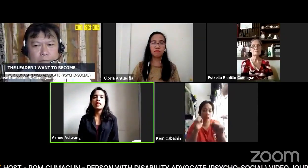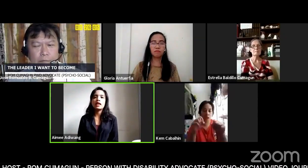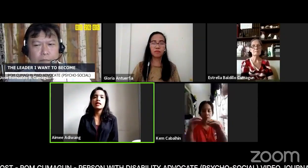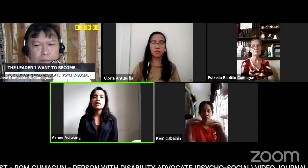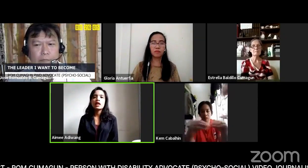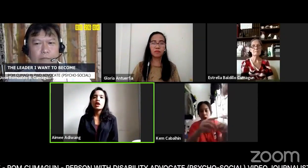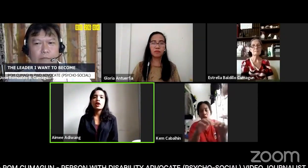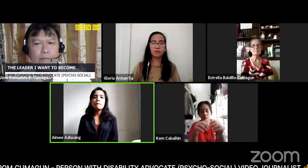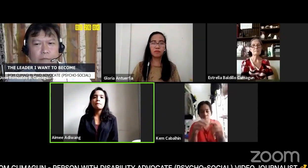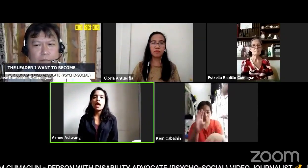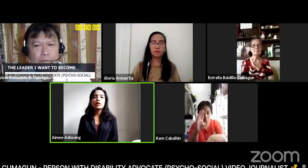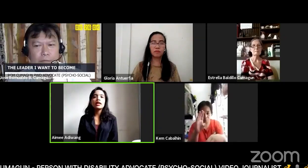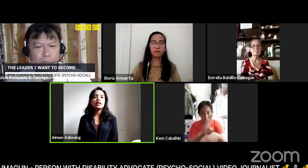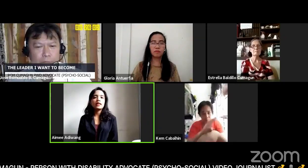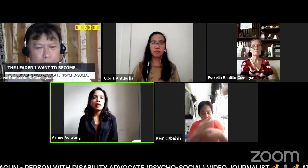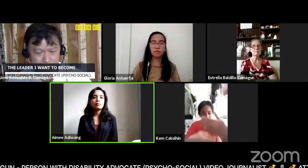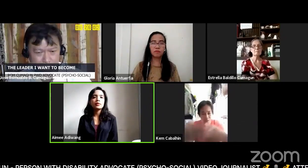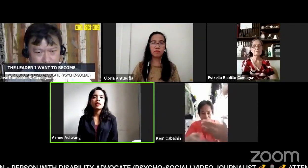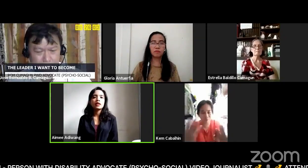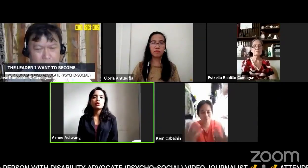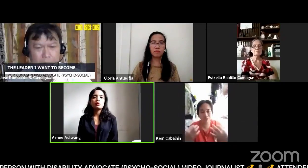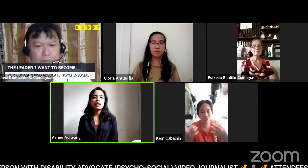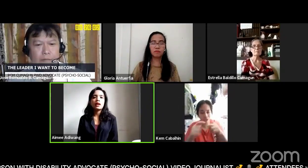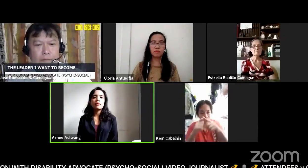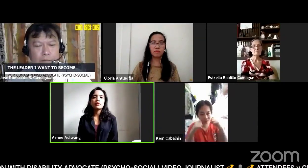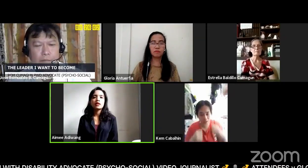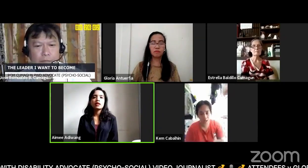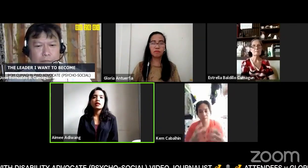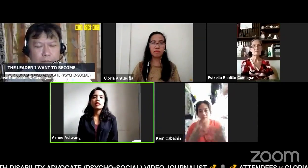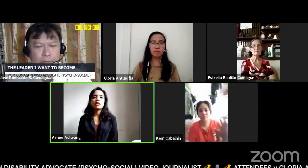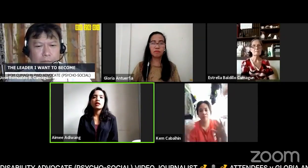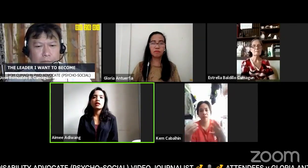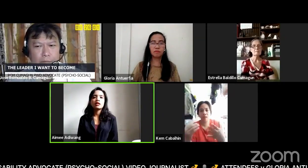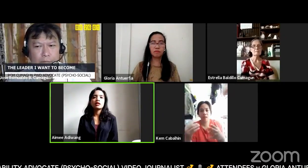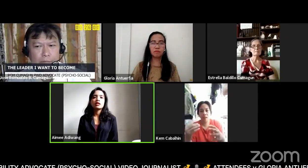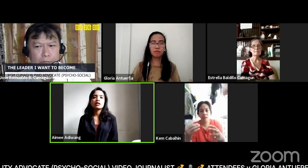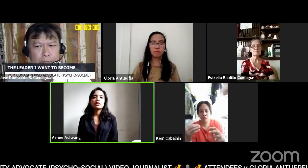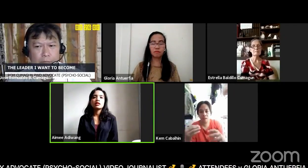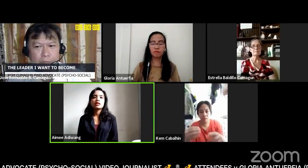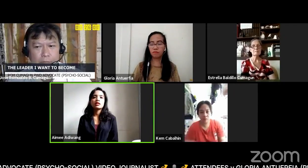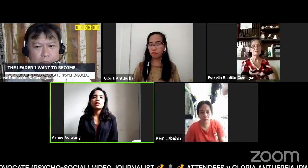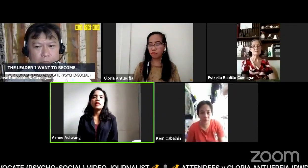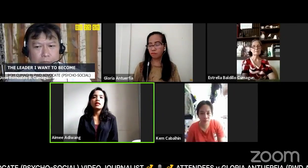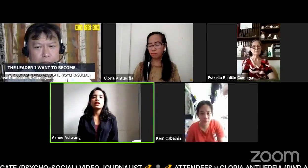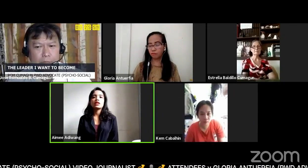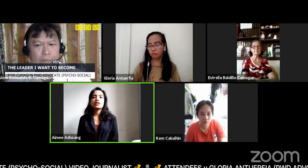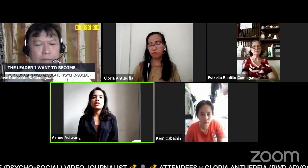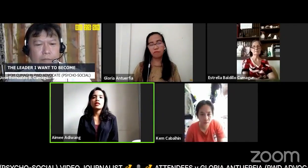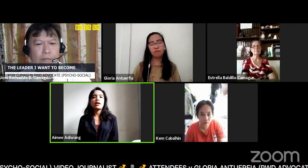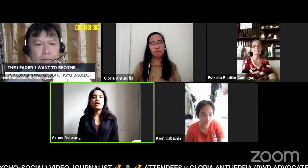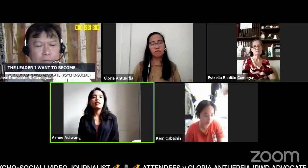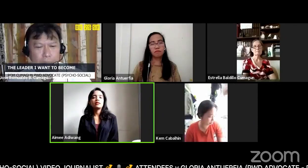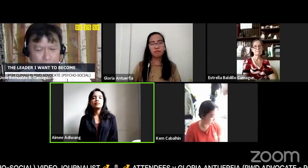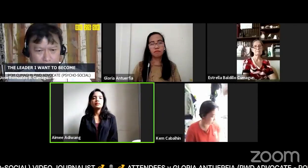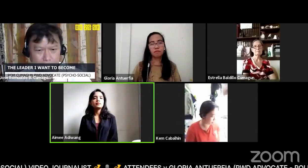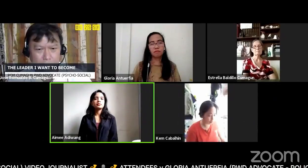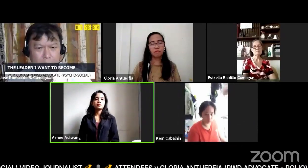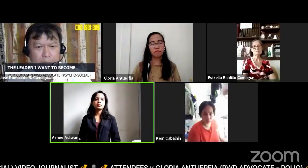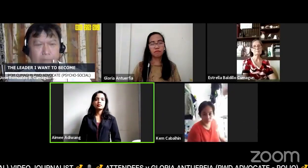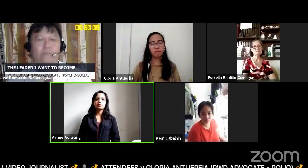having a business, or empowering them to become uh, leaders as